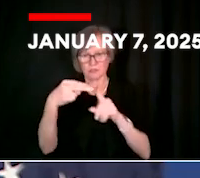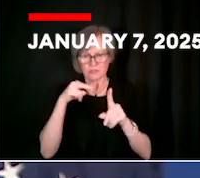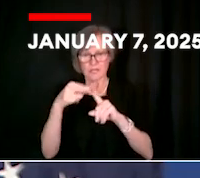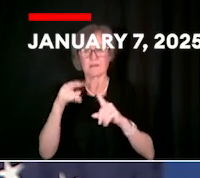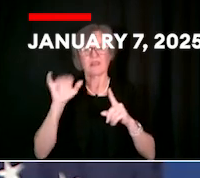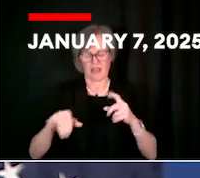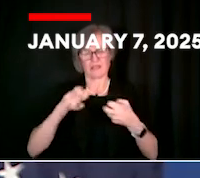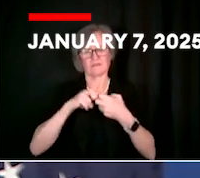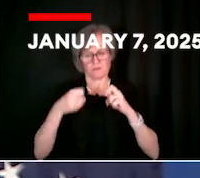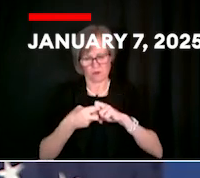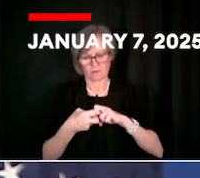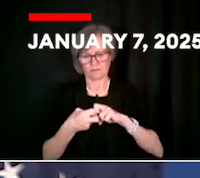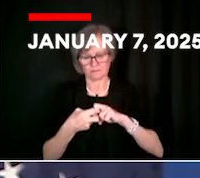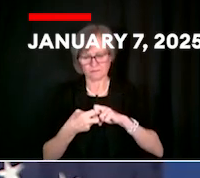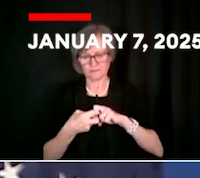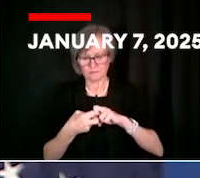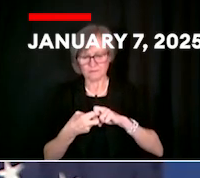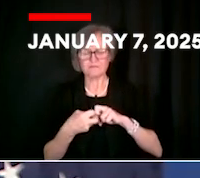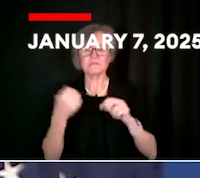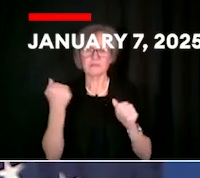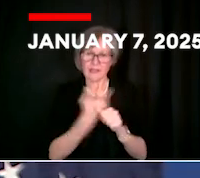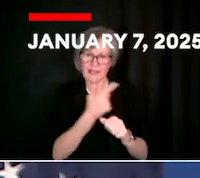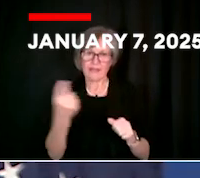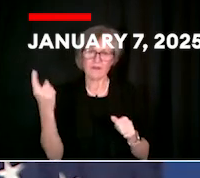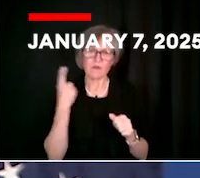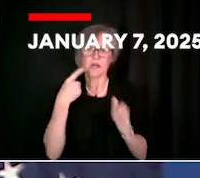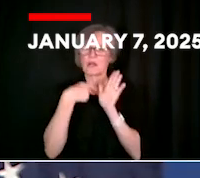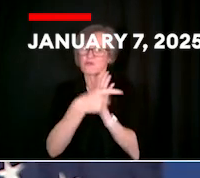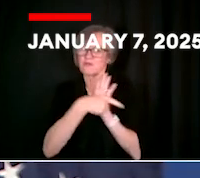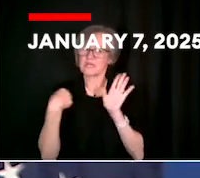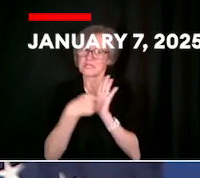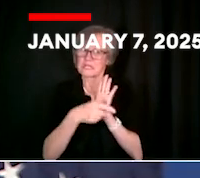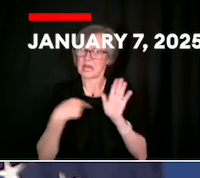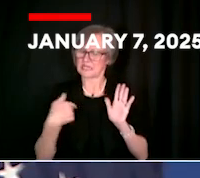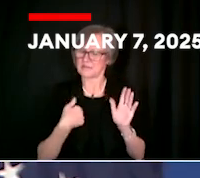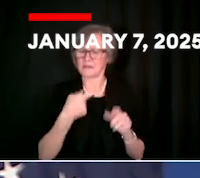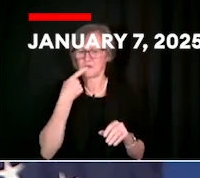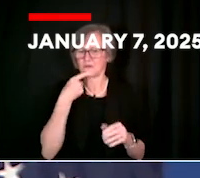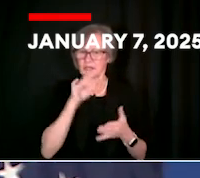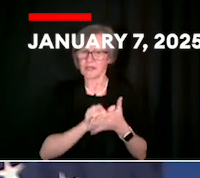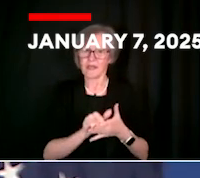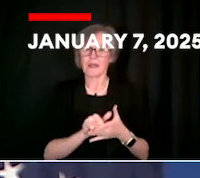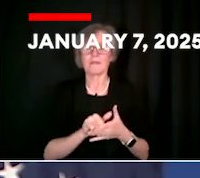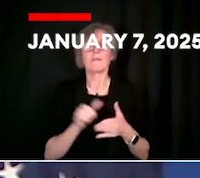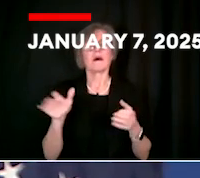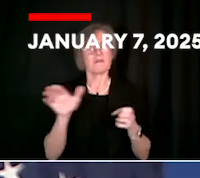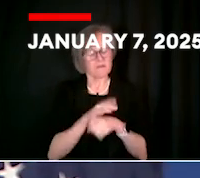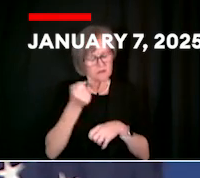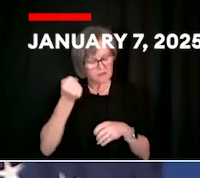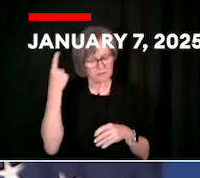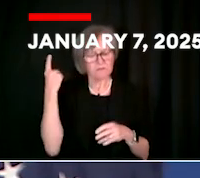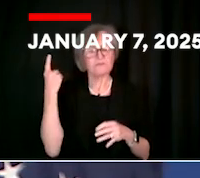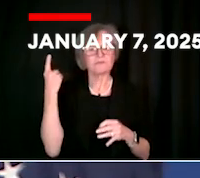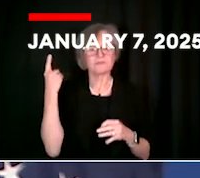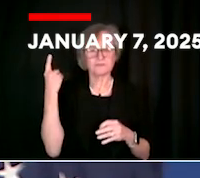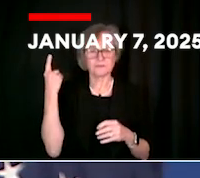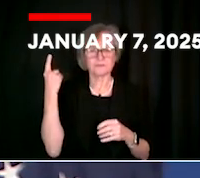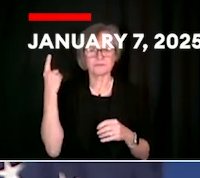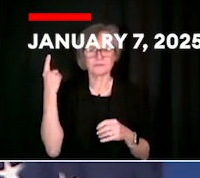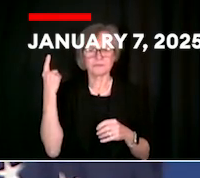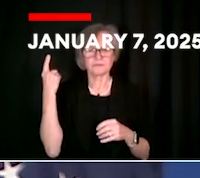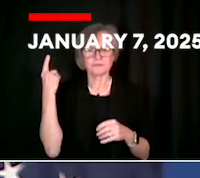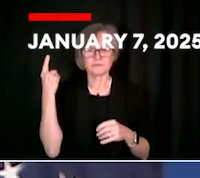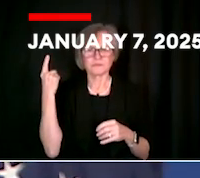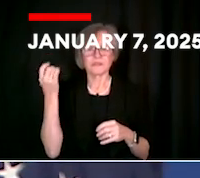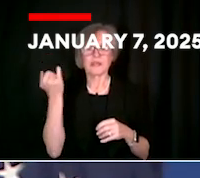problem, and you know, everyone criticized me for saying that, but I fully understood that if